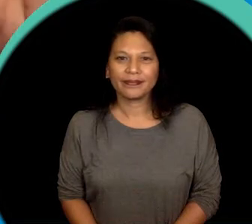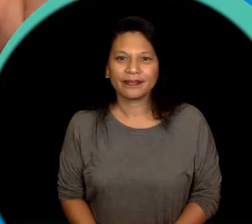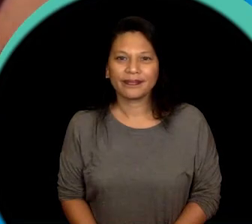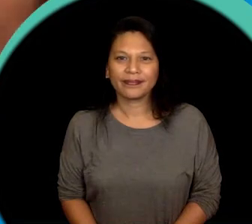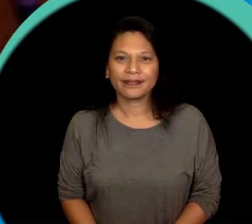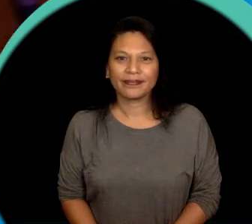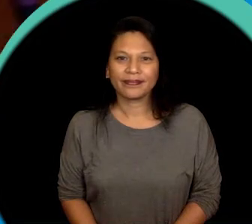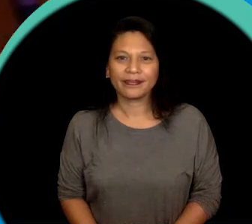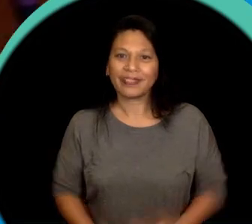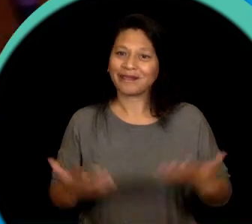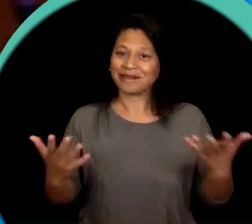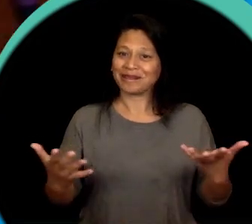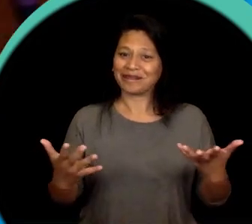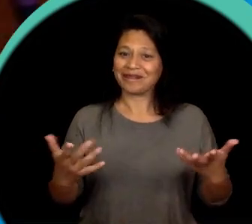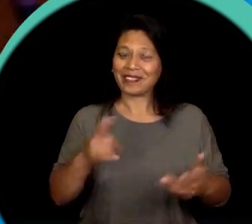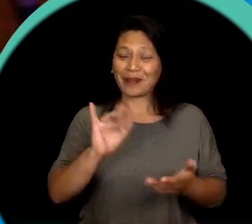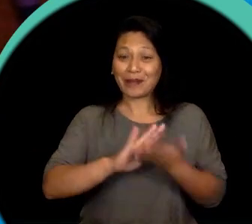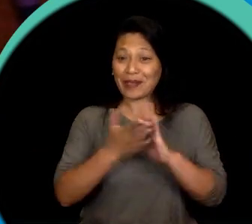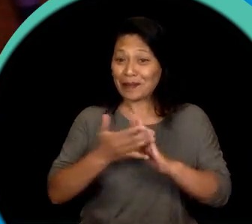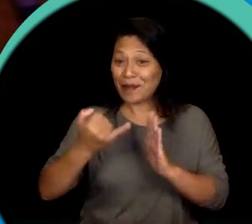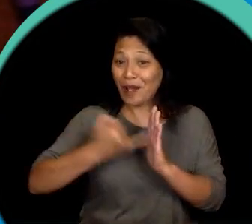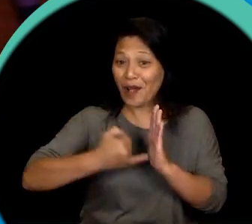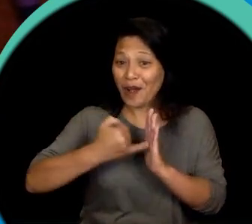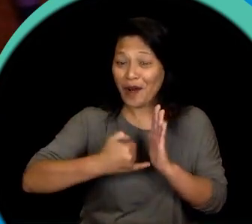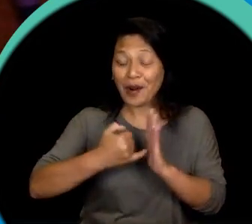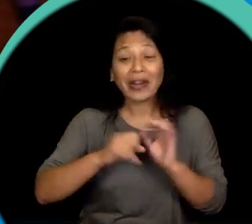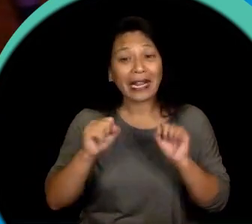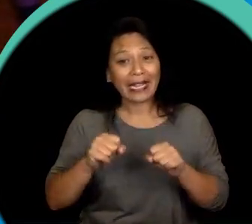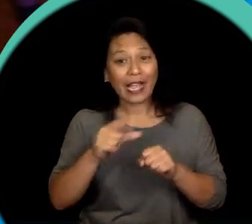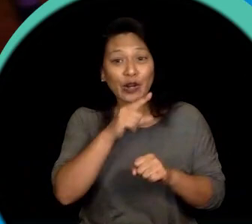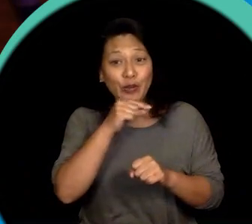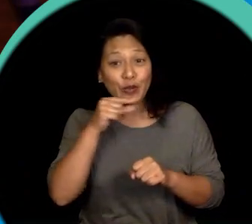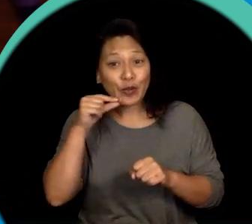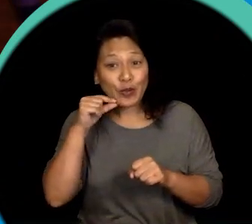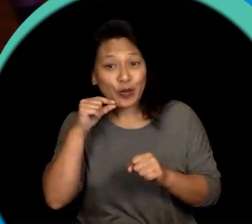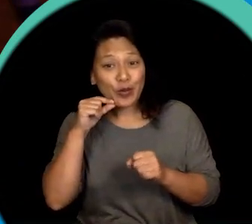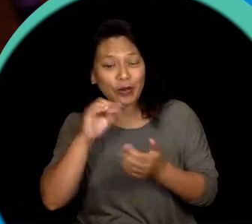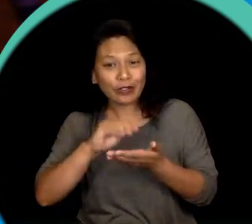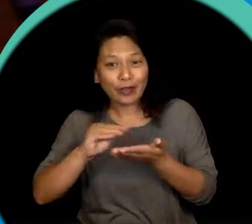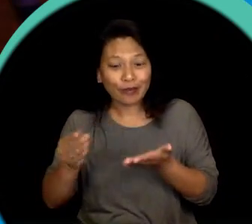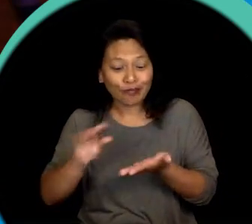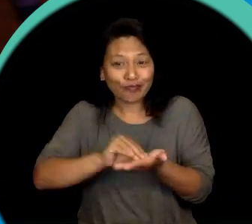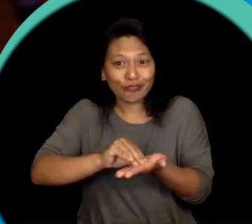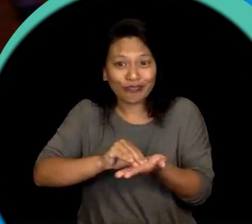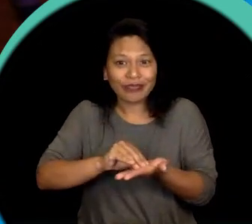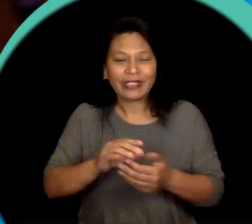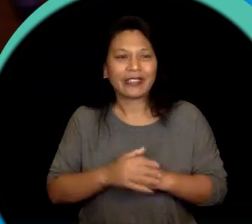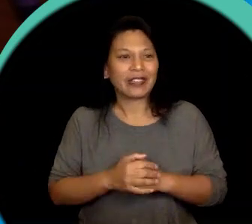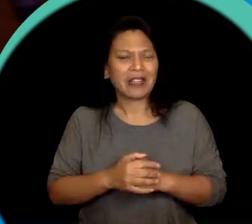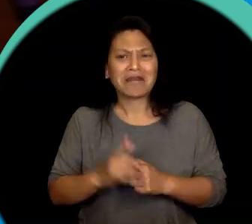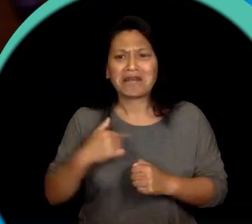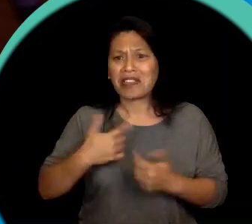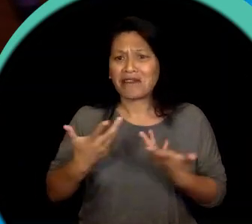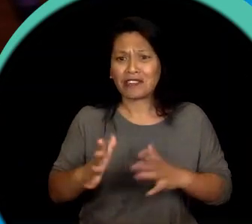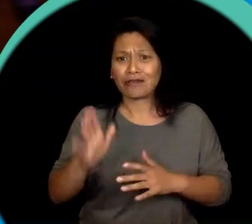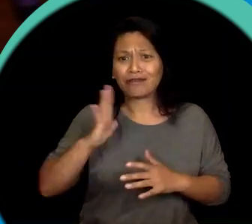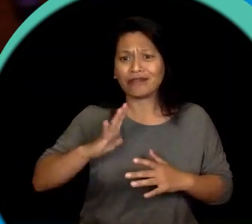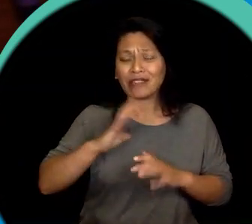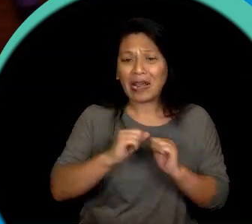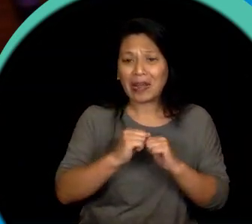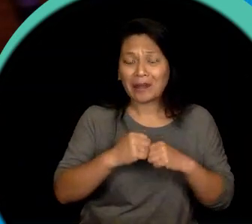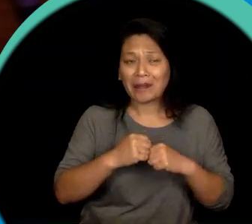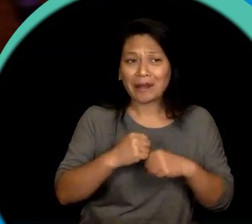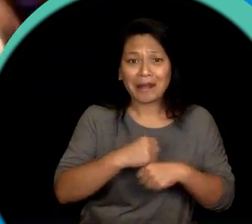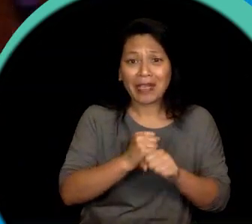And look at this. You could turn that into art. You could use glue. I have made Christmas cards and other